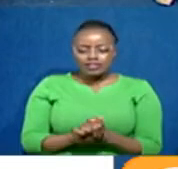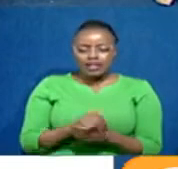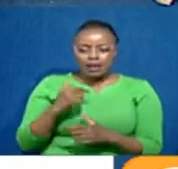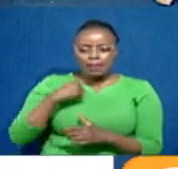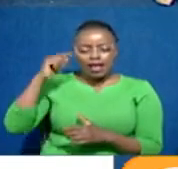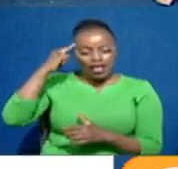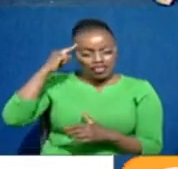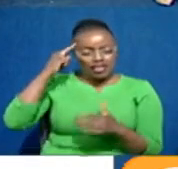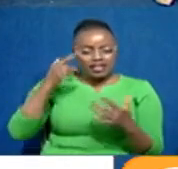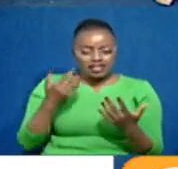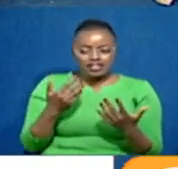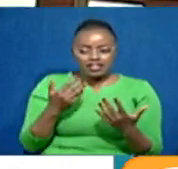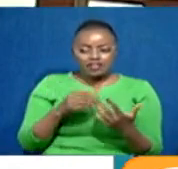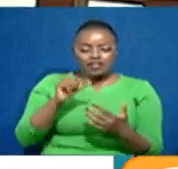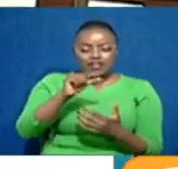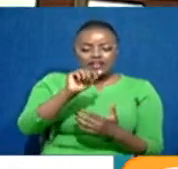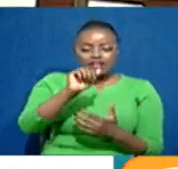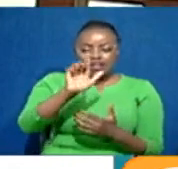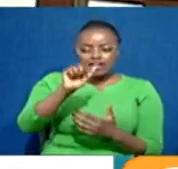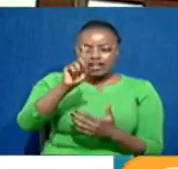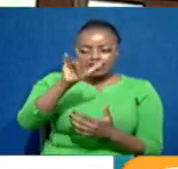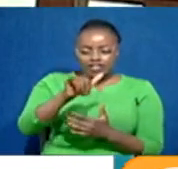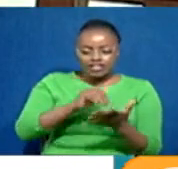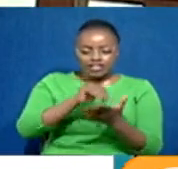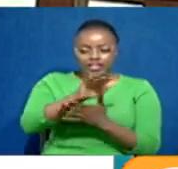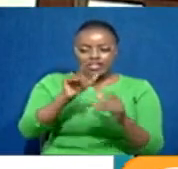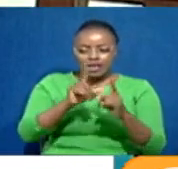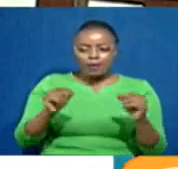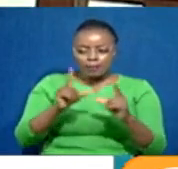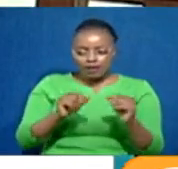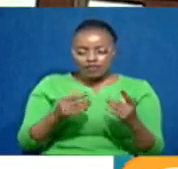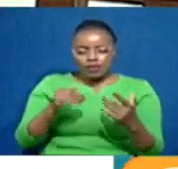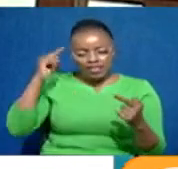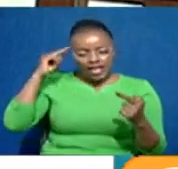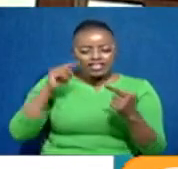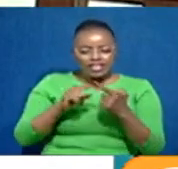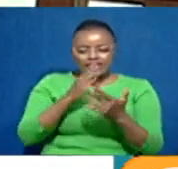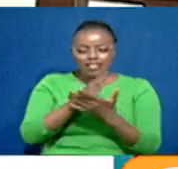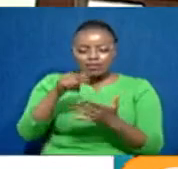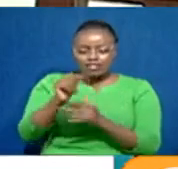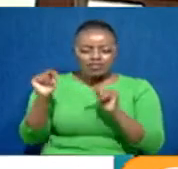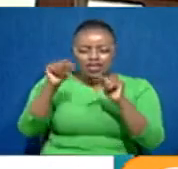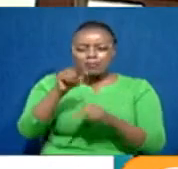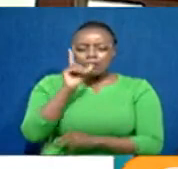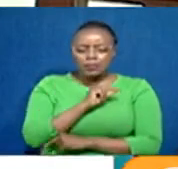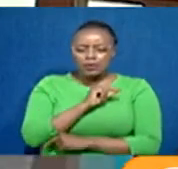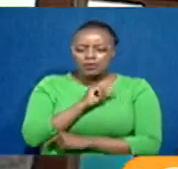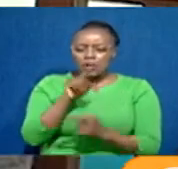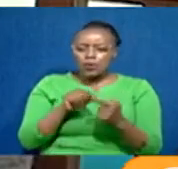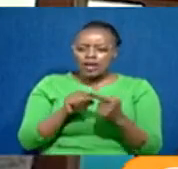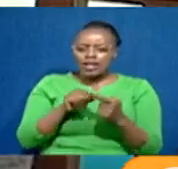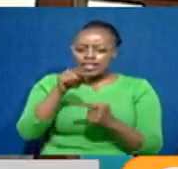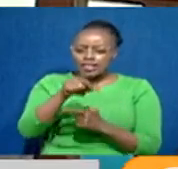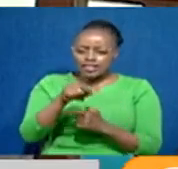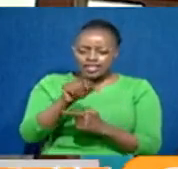I think Gladys is sending that message with a tongue in her cheek. She was here. Was it